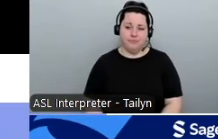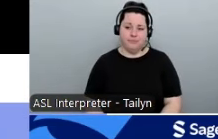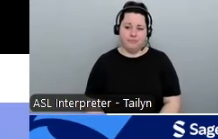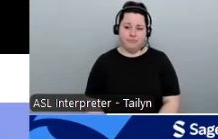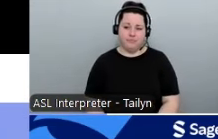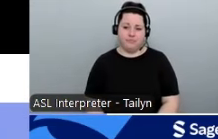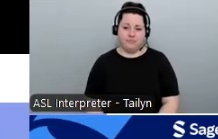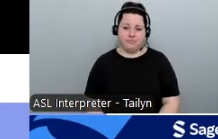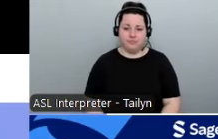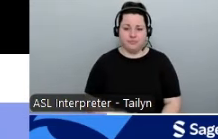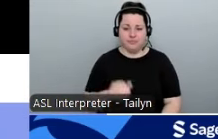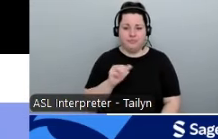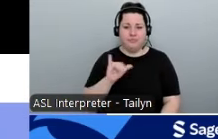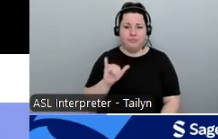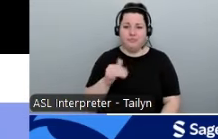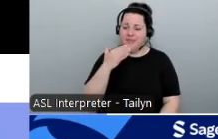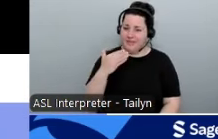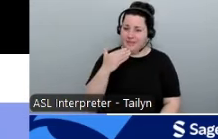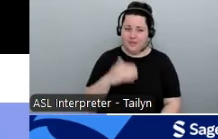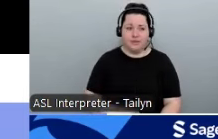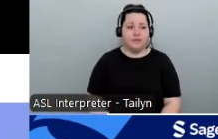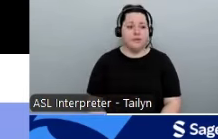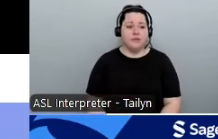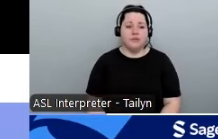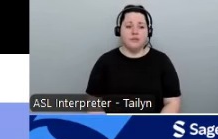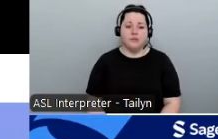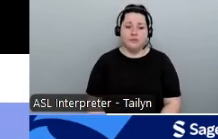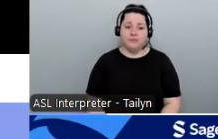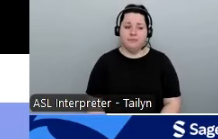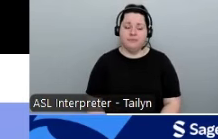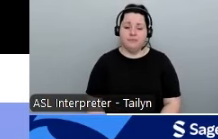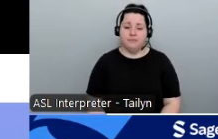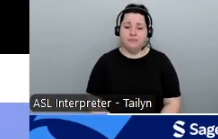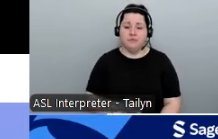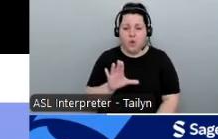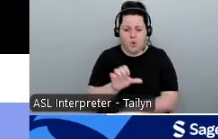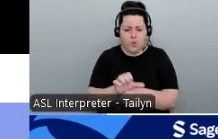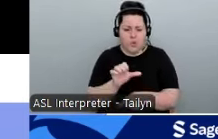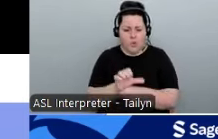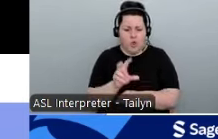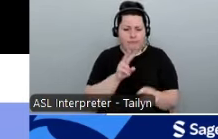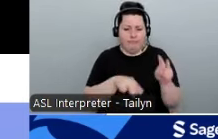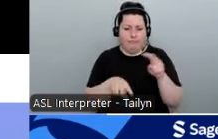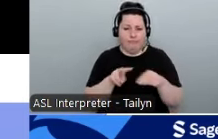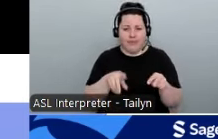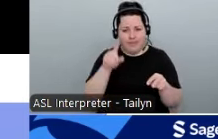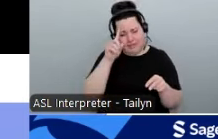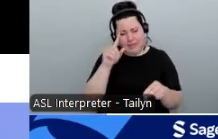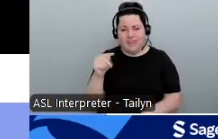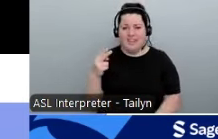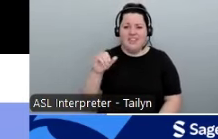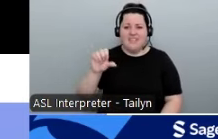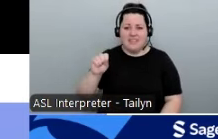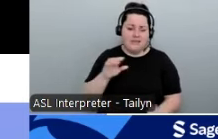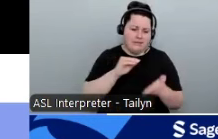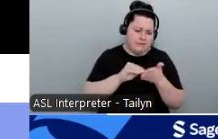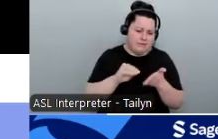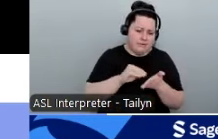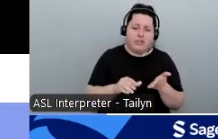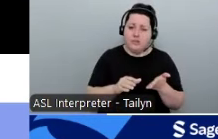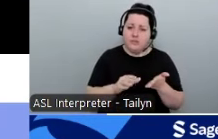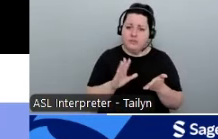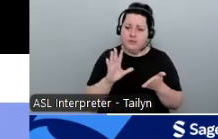Thank you, Maya. So you might look at your work and think your thesis or dissertation is aimed